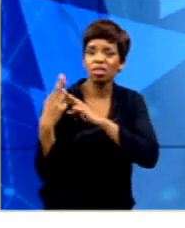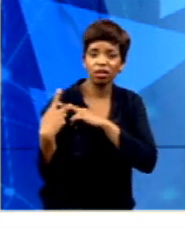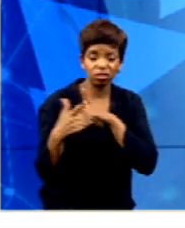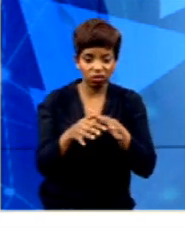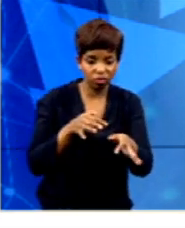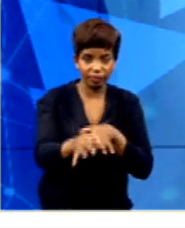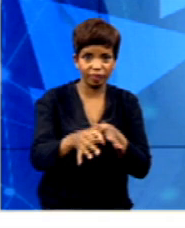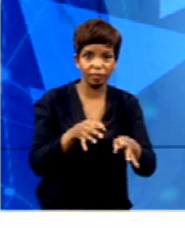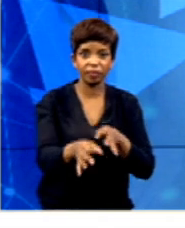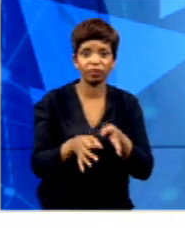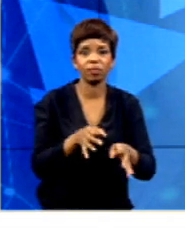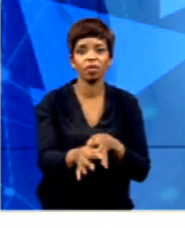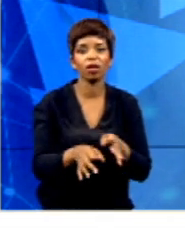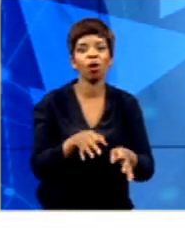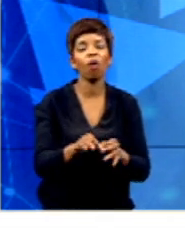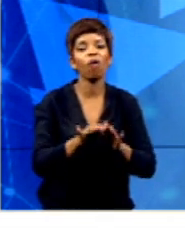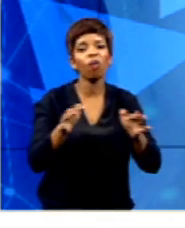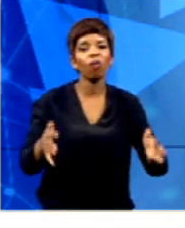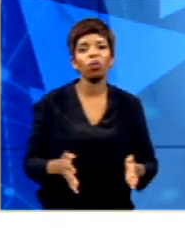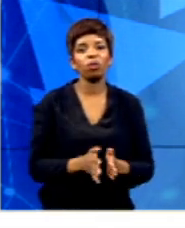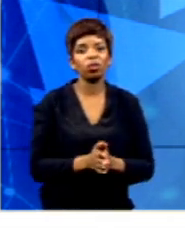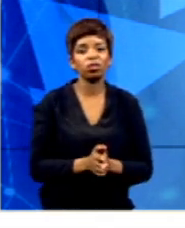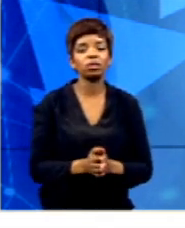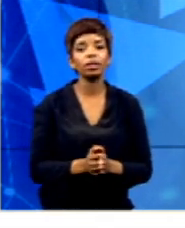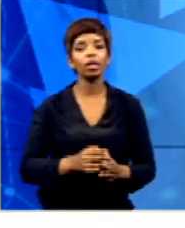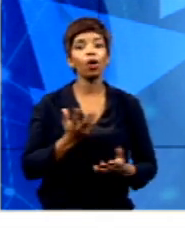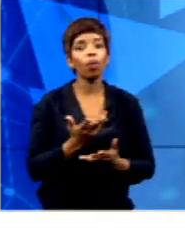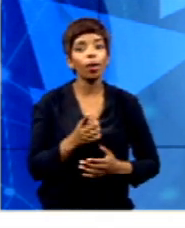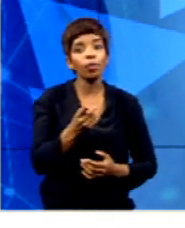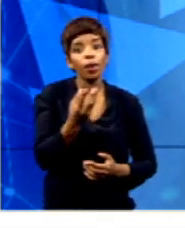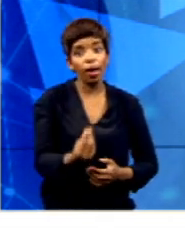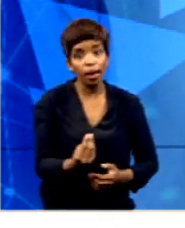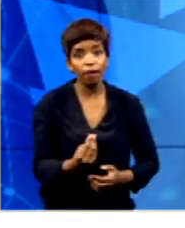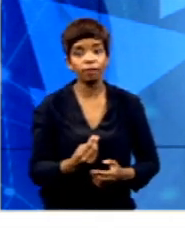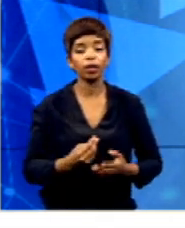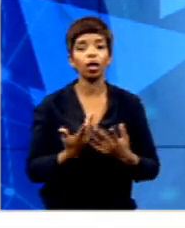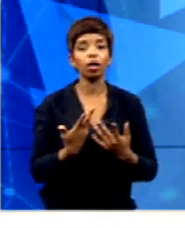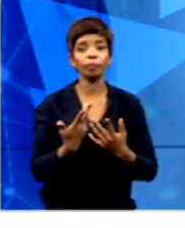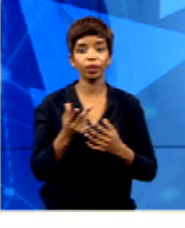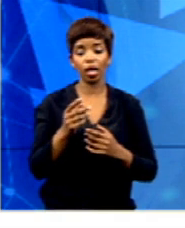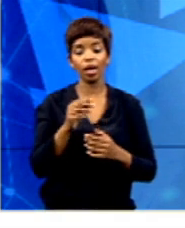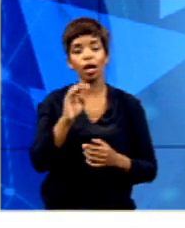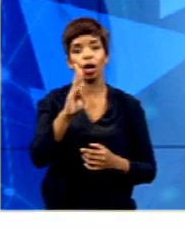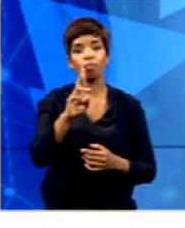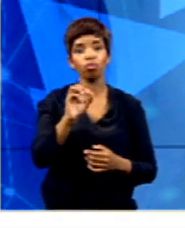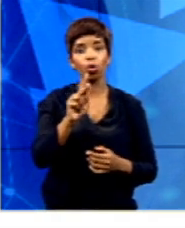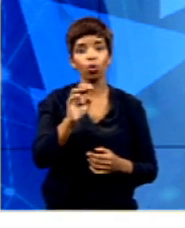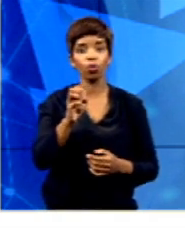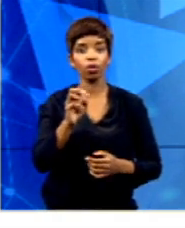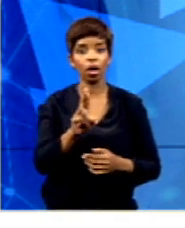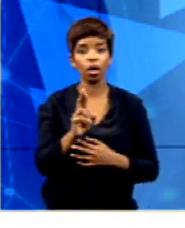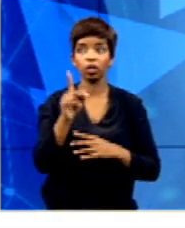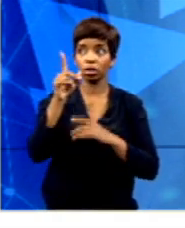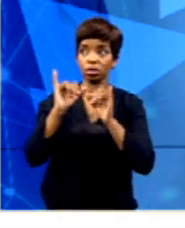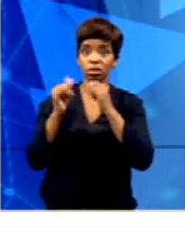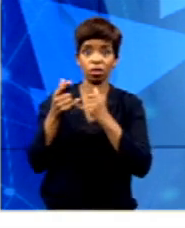the commercial in the commercial arena, where you have a broker. In most cases, there are brokers who are there to advise you. So the